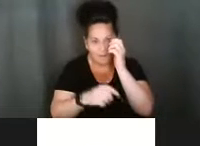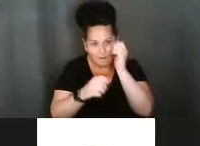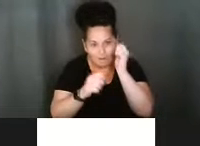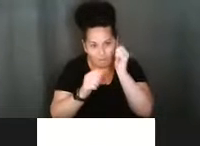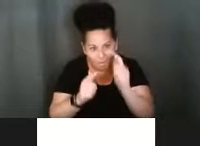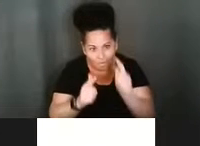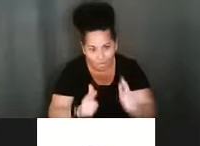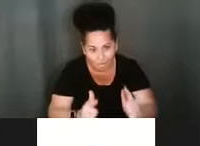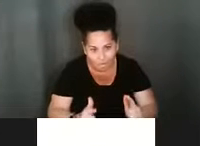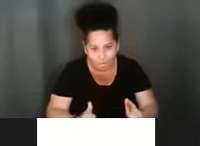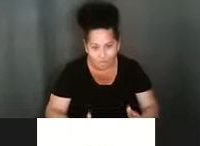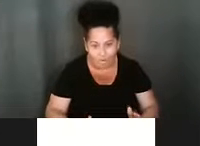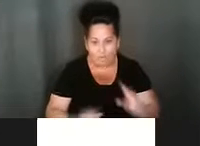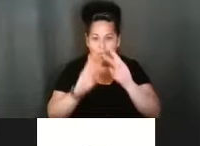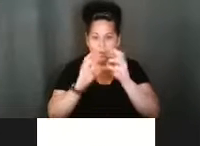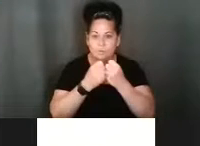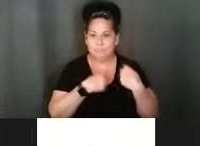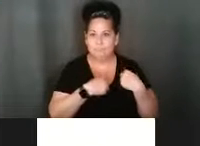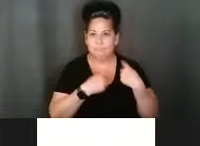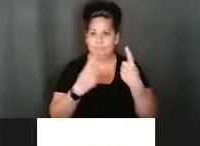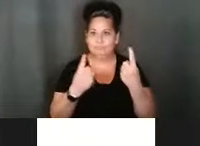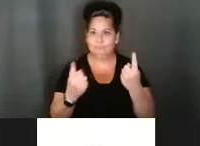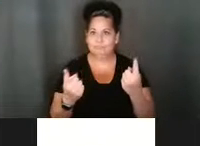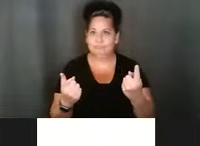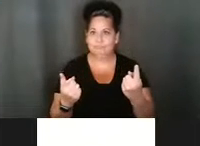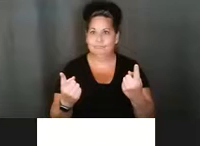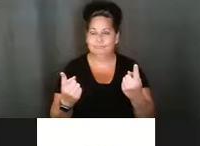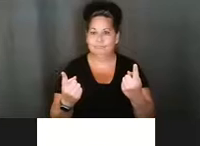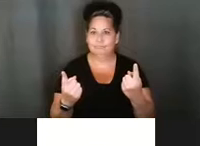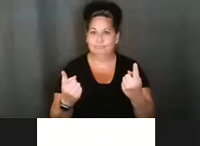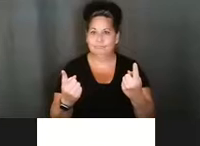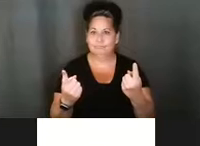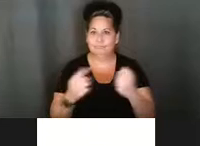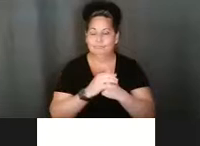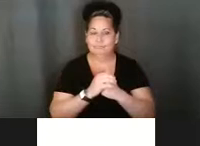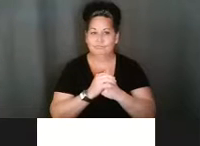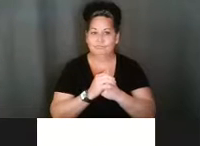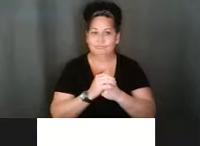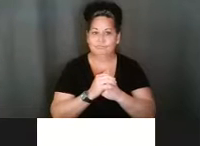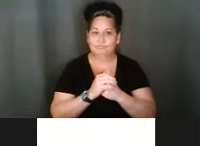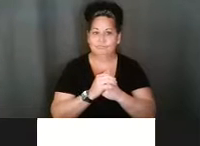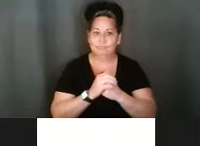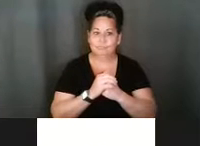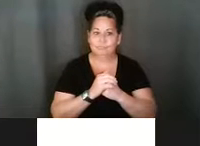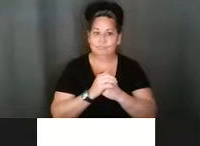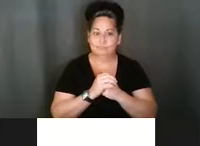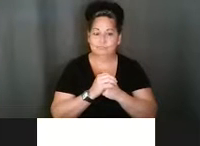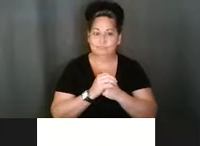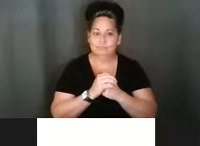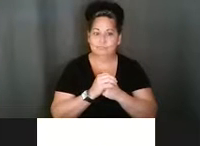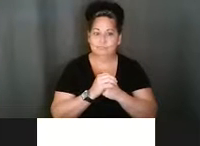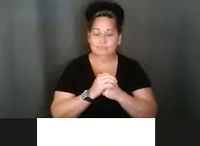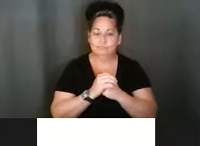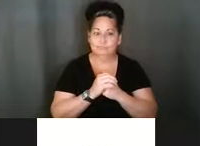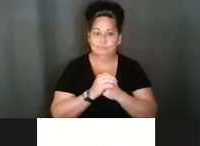University session that we've done since the beginning of the school year is housed. And you will click the